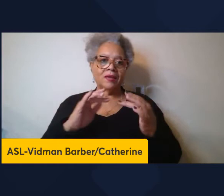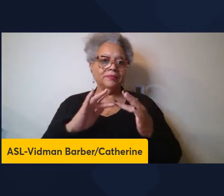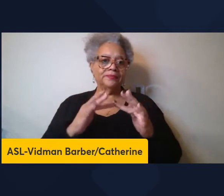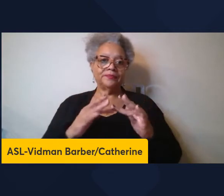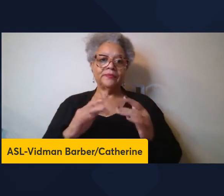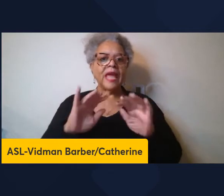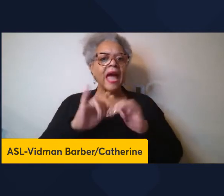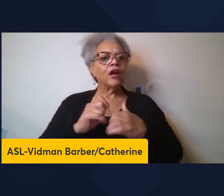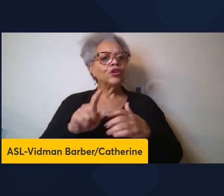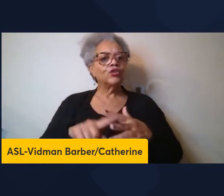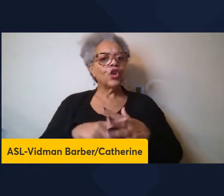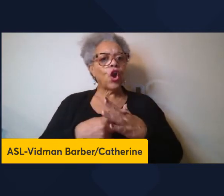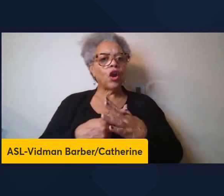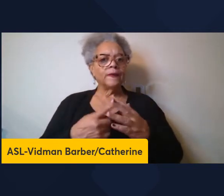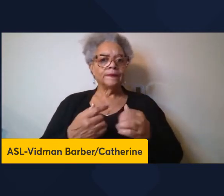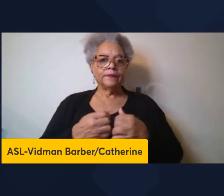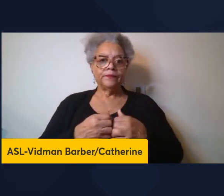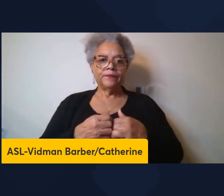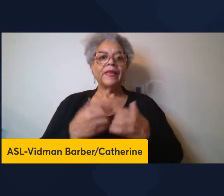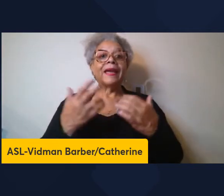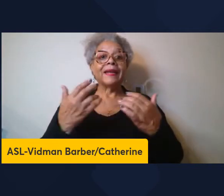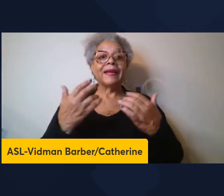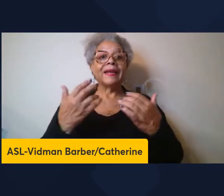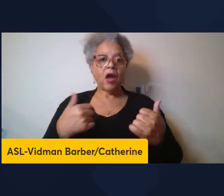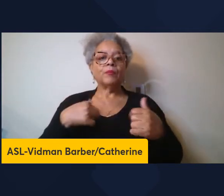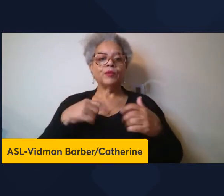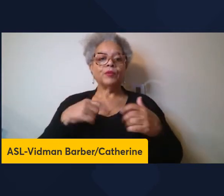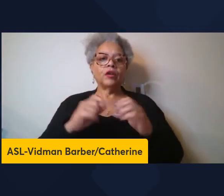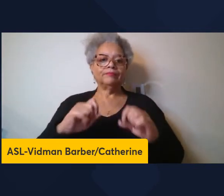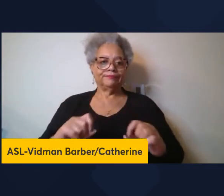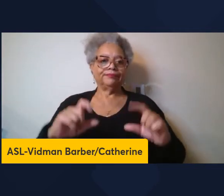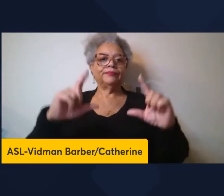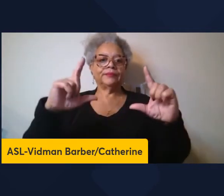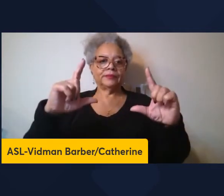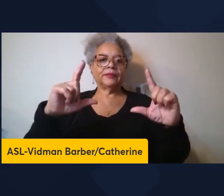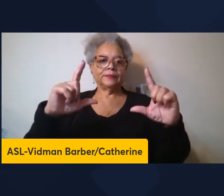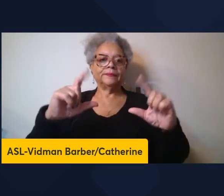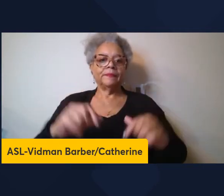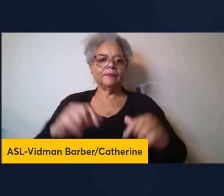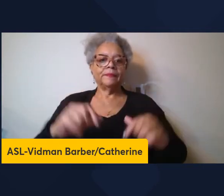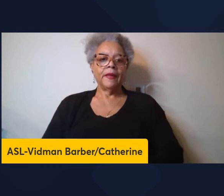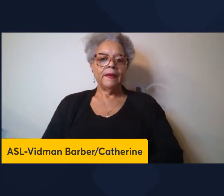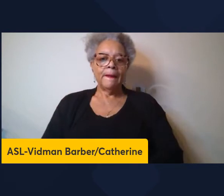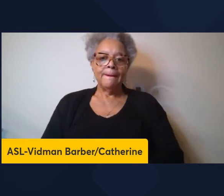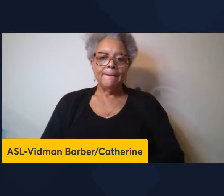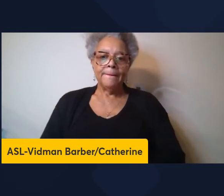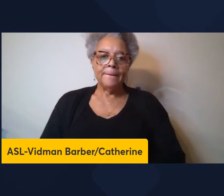that? So, at this point, I'm going to start sharing my screen.